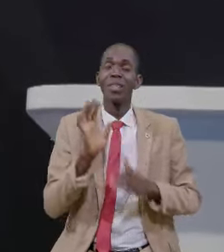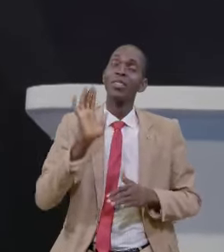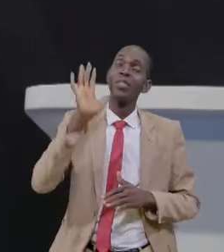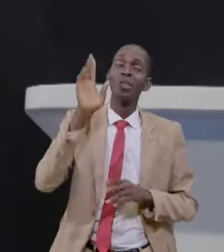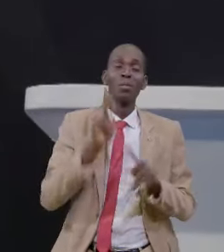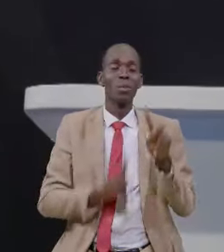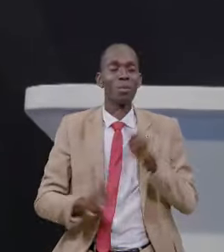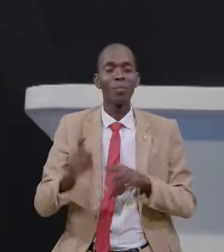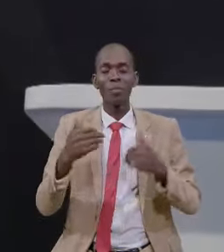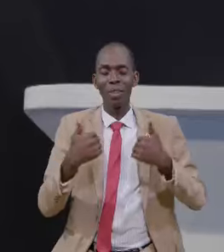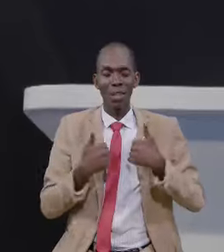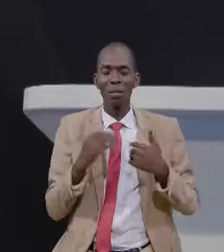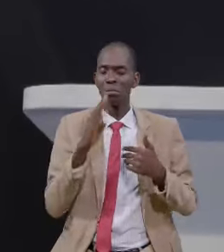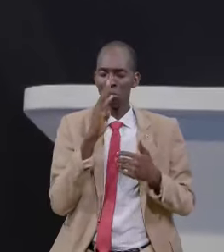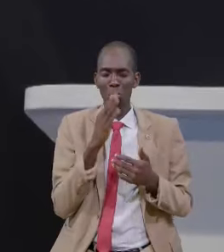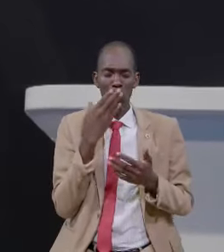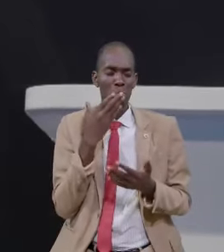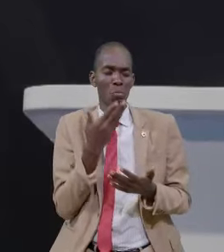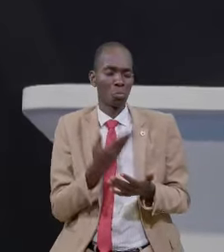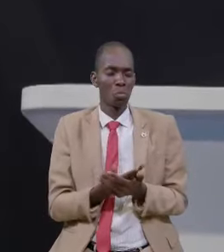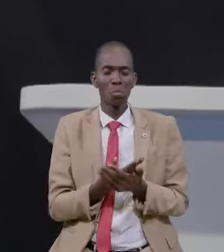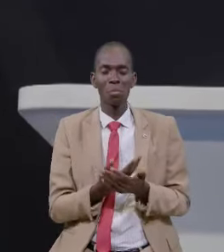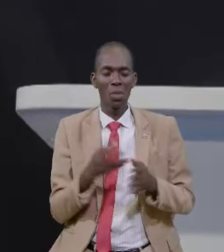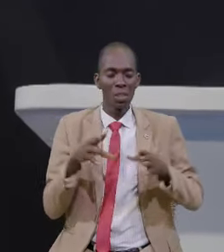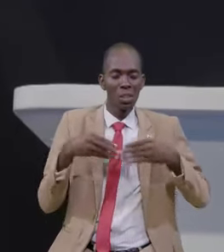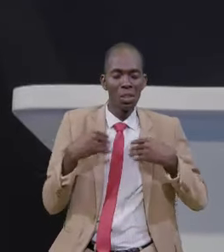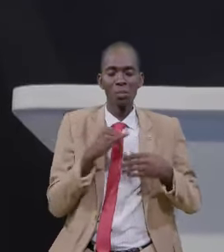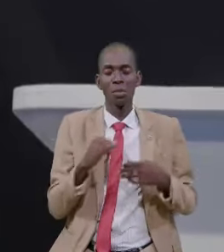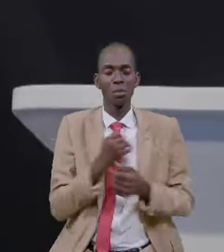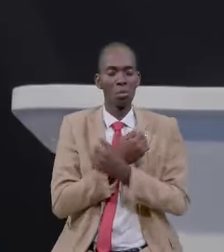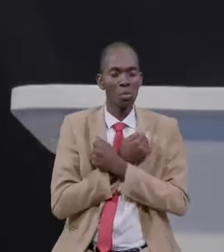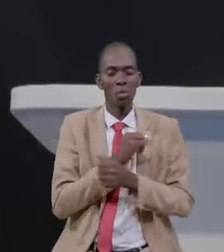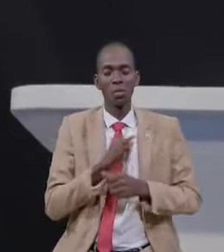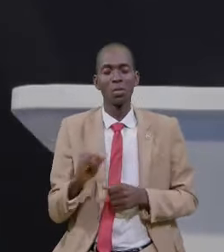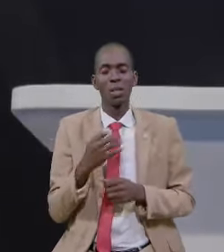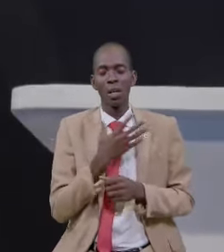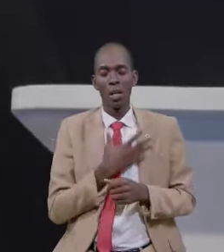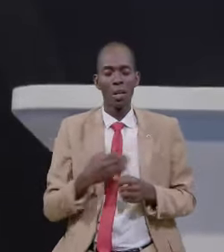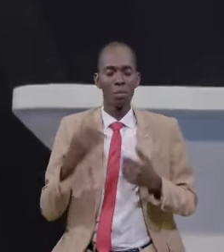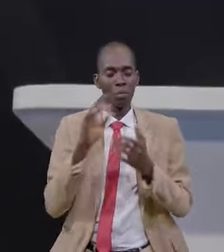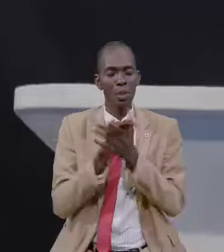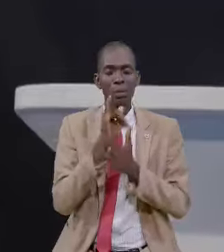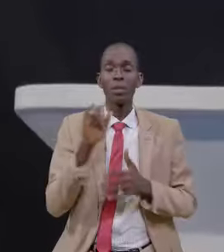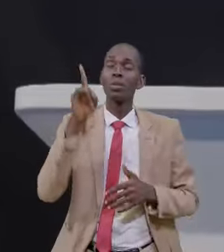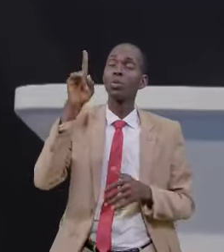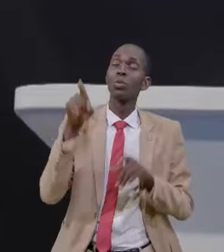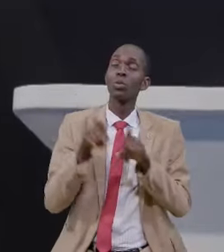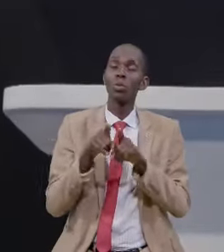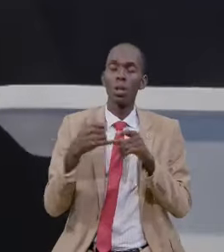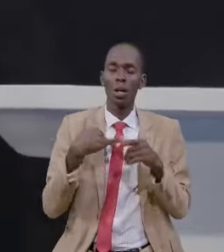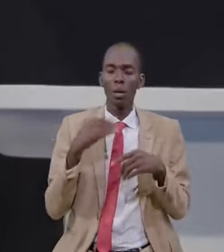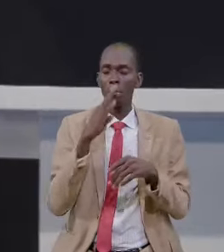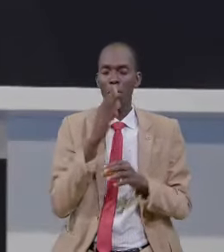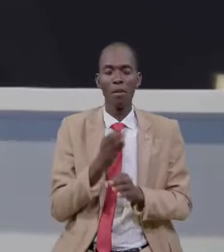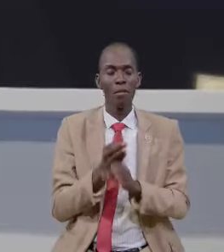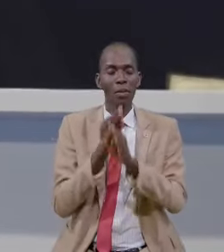been receptive. Your people have been believing, and you have been faithful to your word.